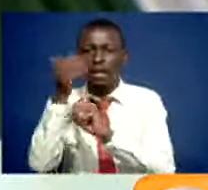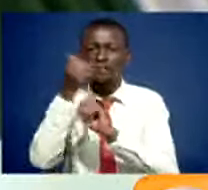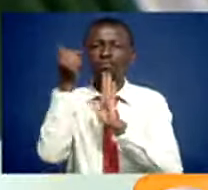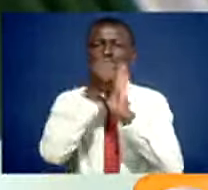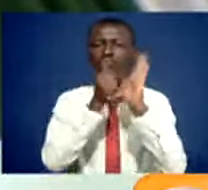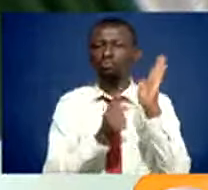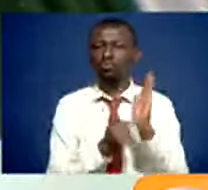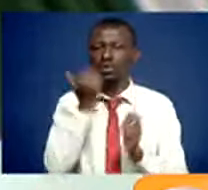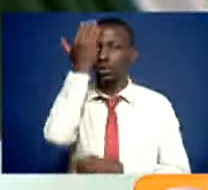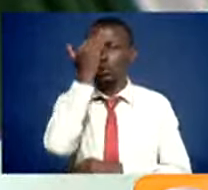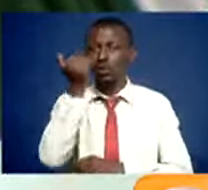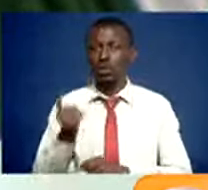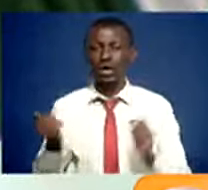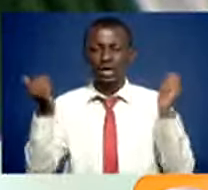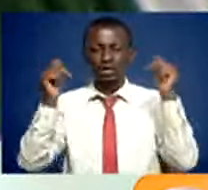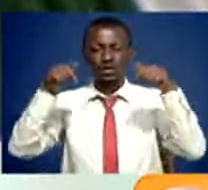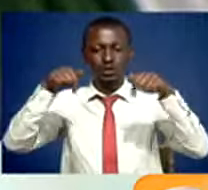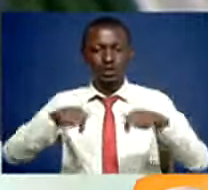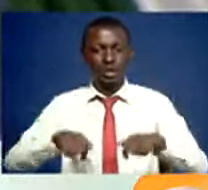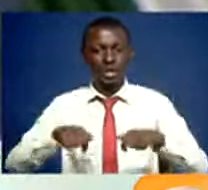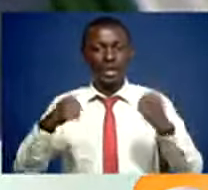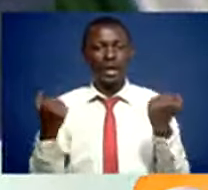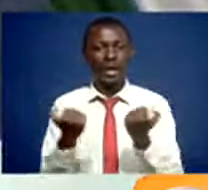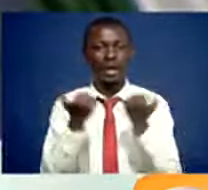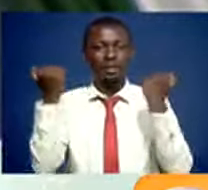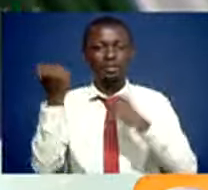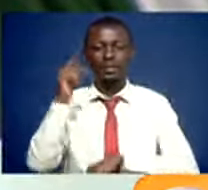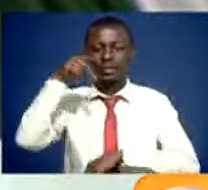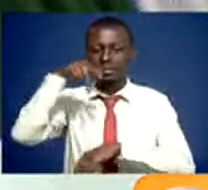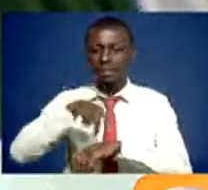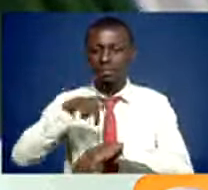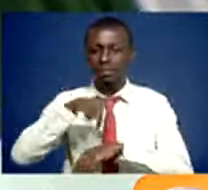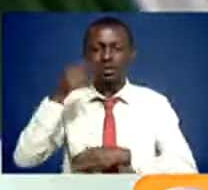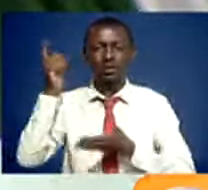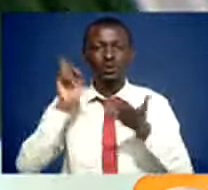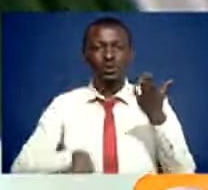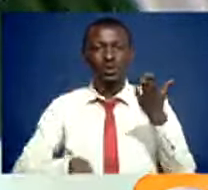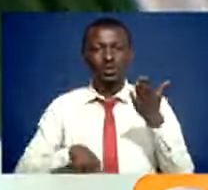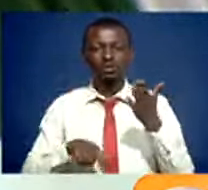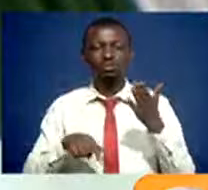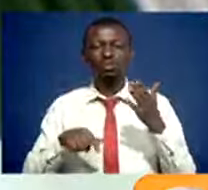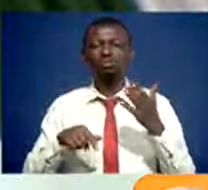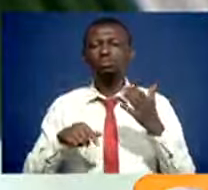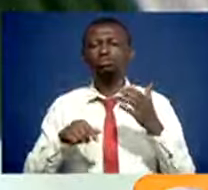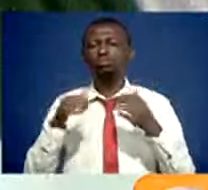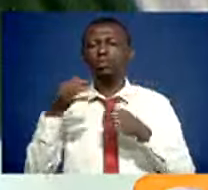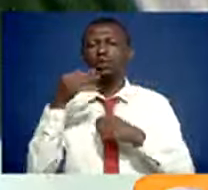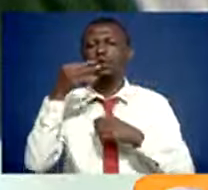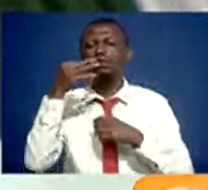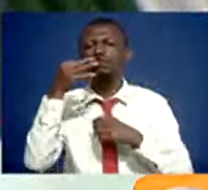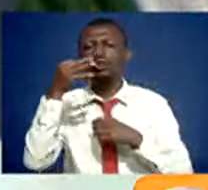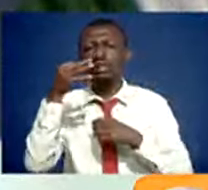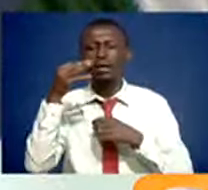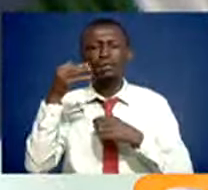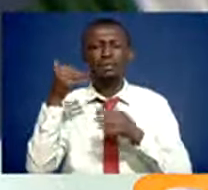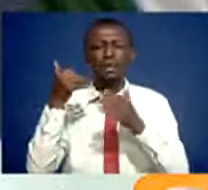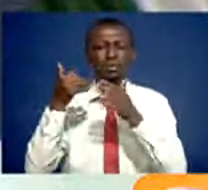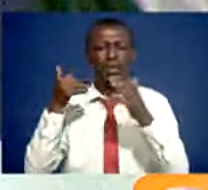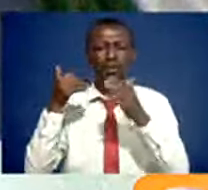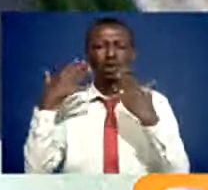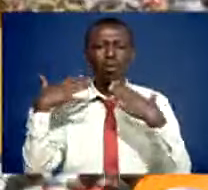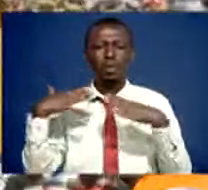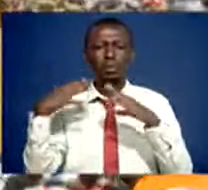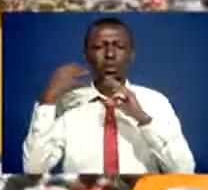this day are principally that the aspirations which motivated our heroes over six decades